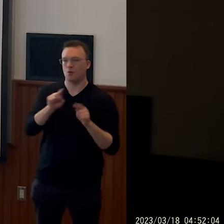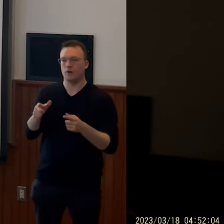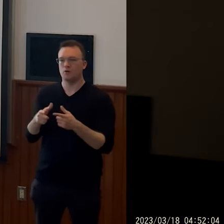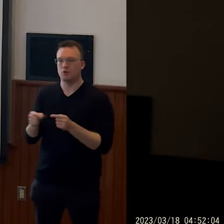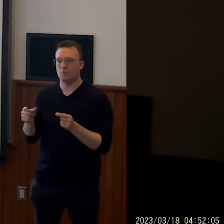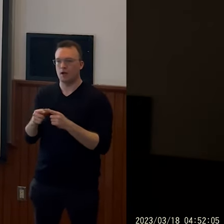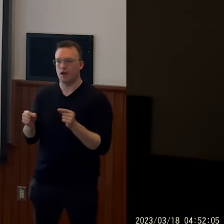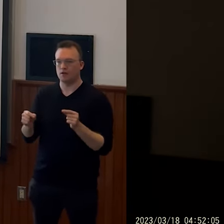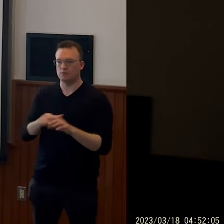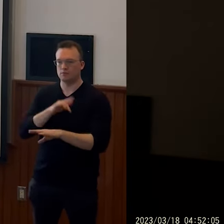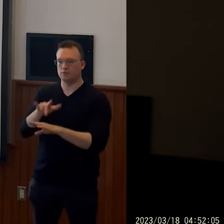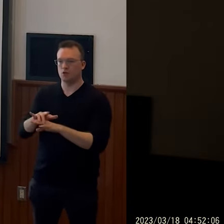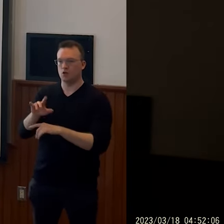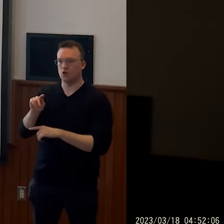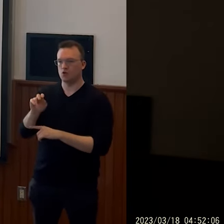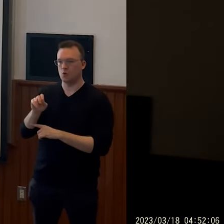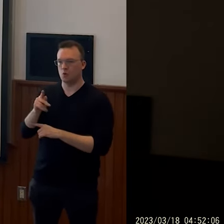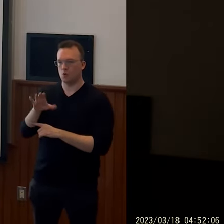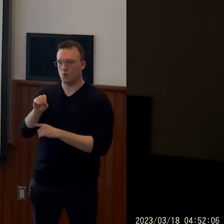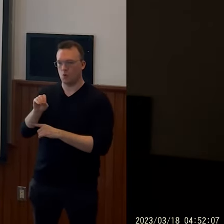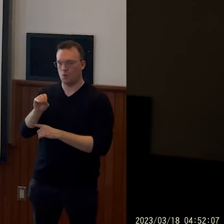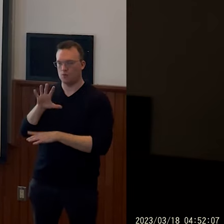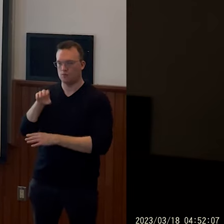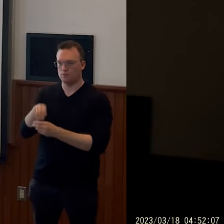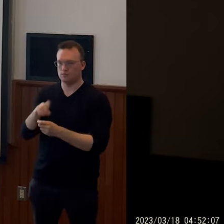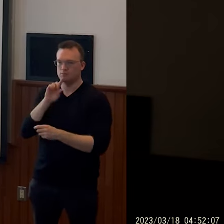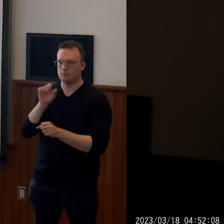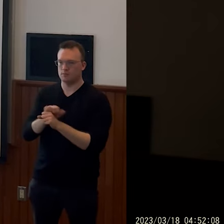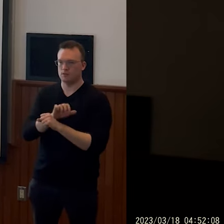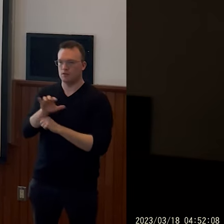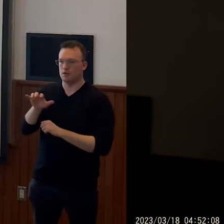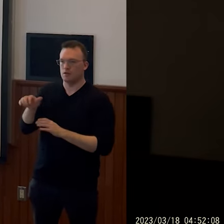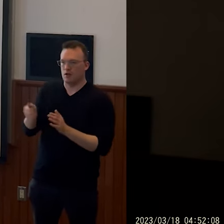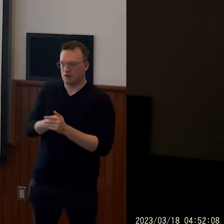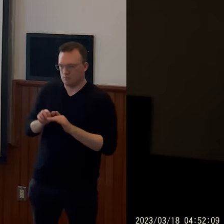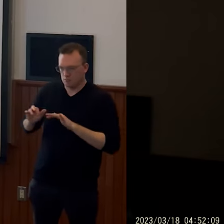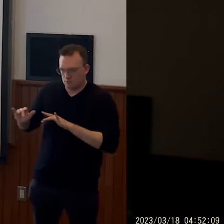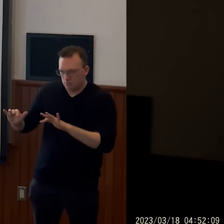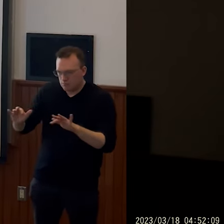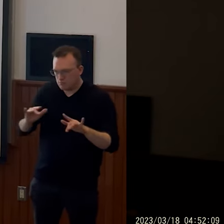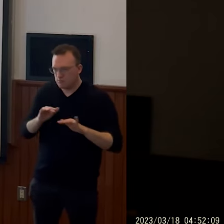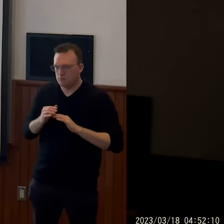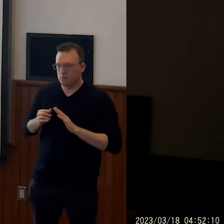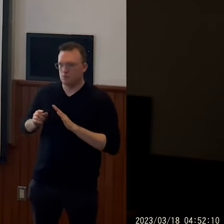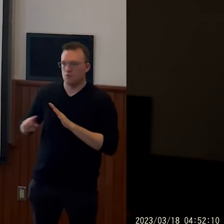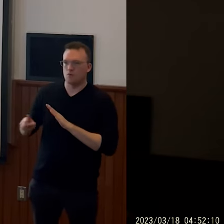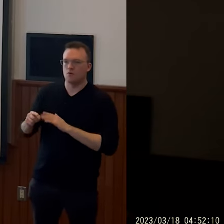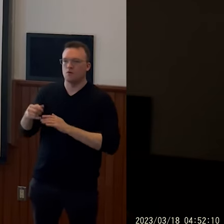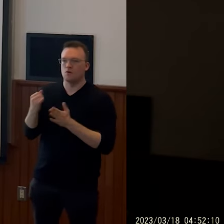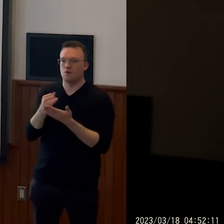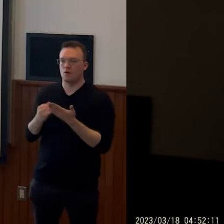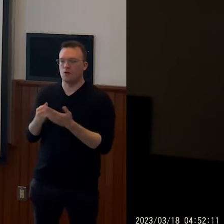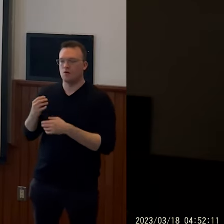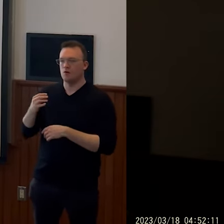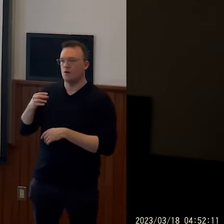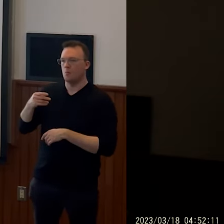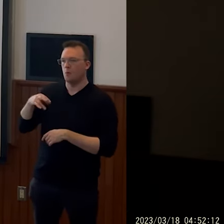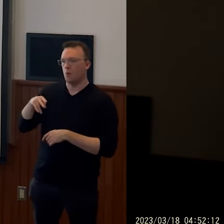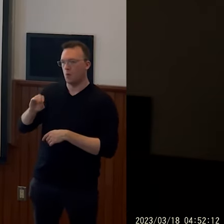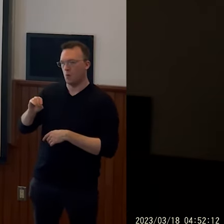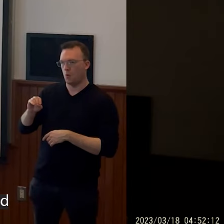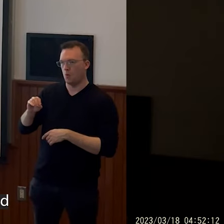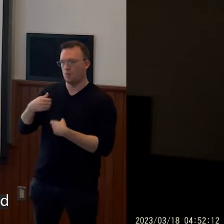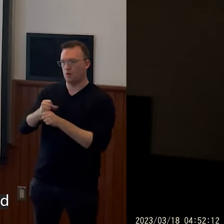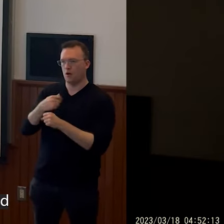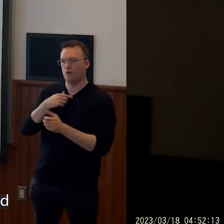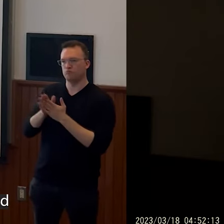Japan, Tokyo, went into pretty much the underground of the porno production. I really